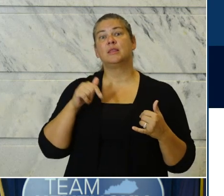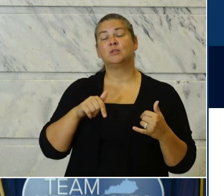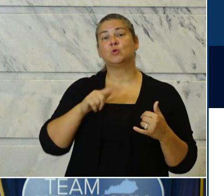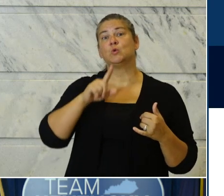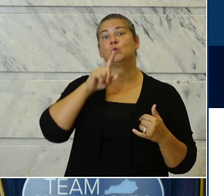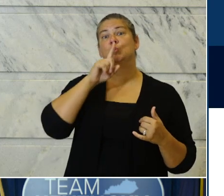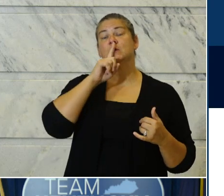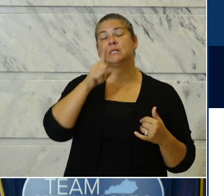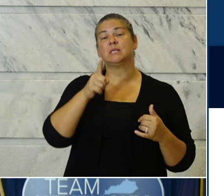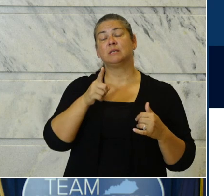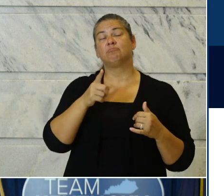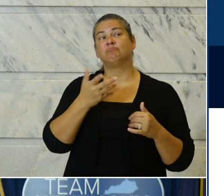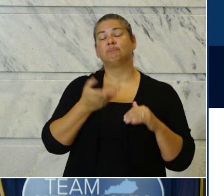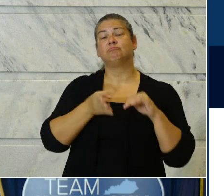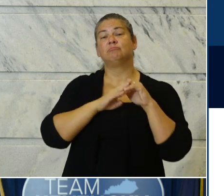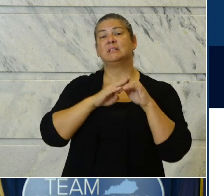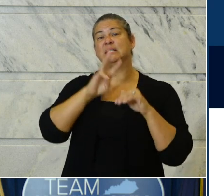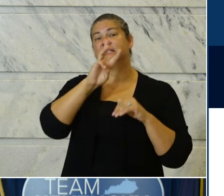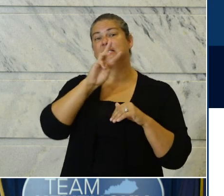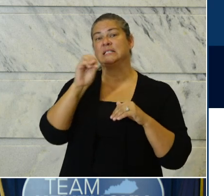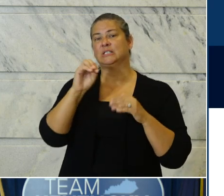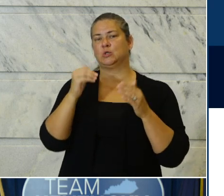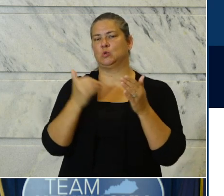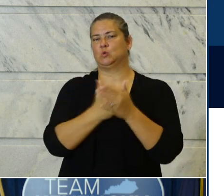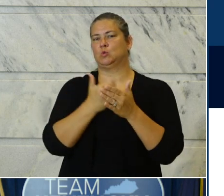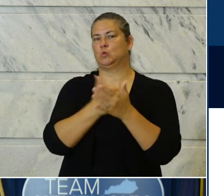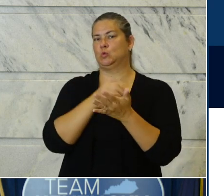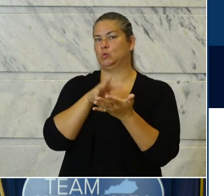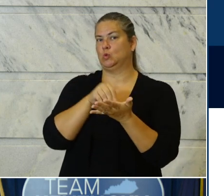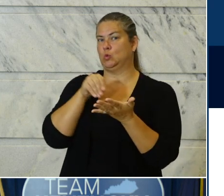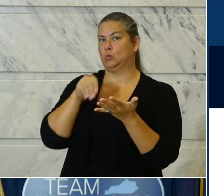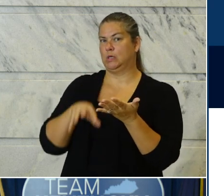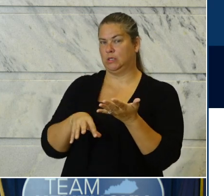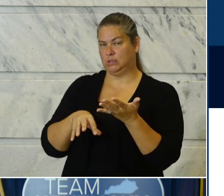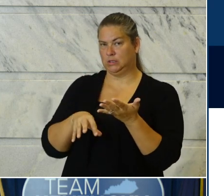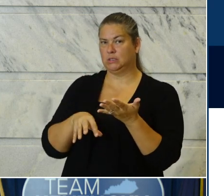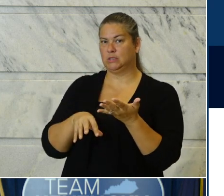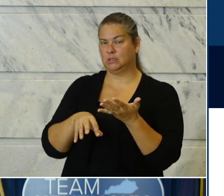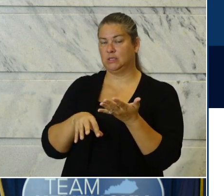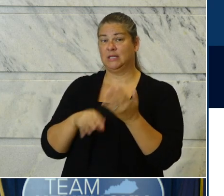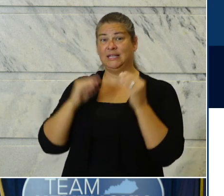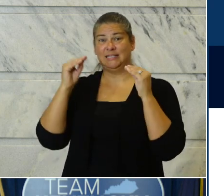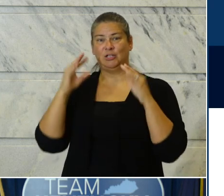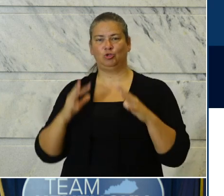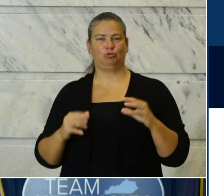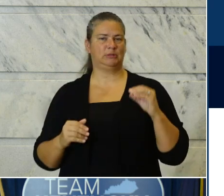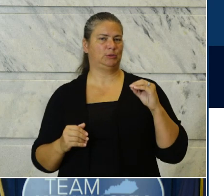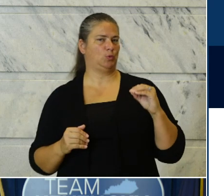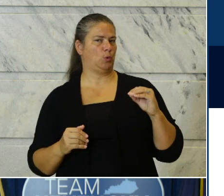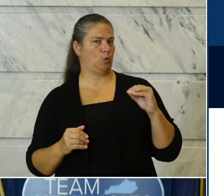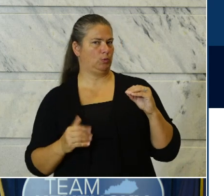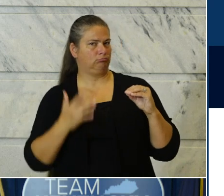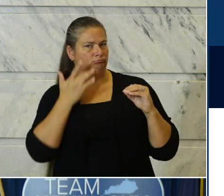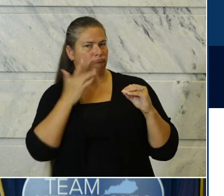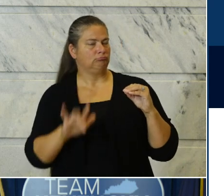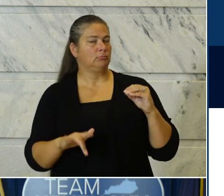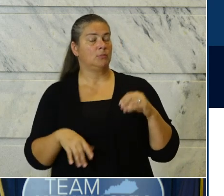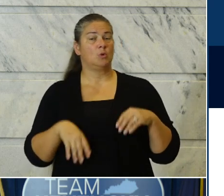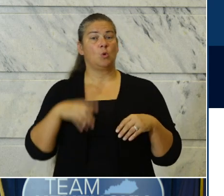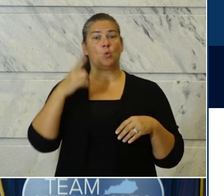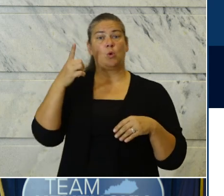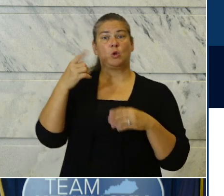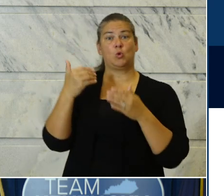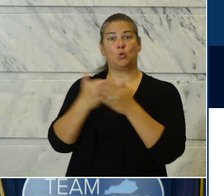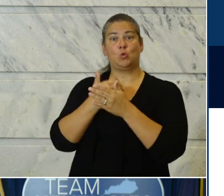really ticked up. 60 new students, thankfully 0 new teachers, 1 new school on